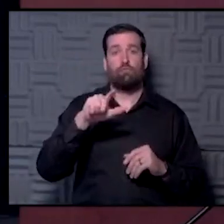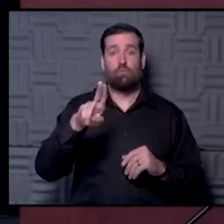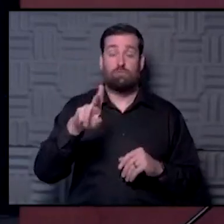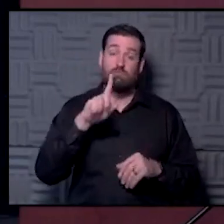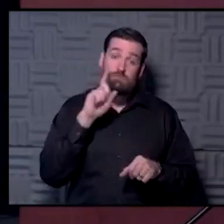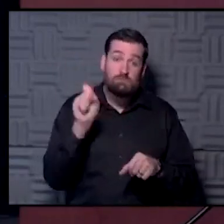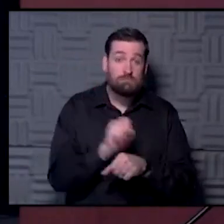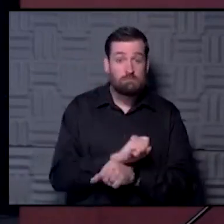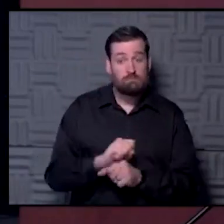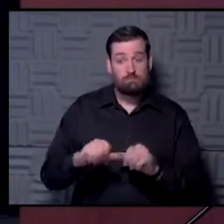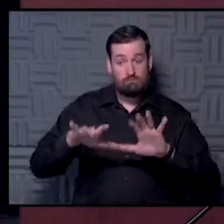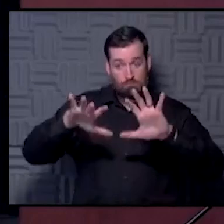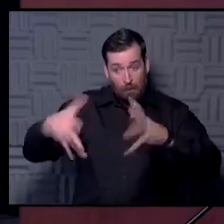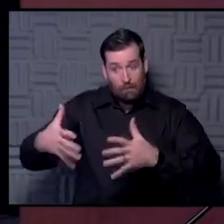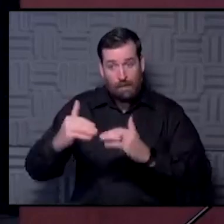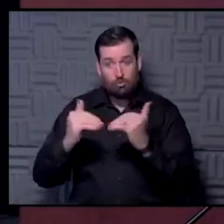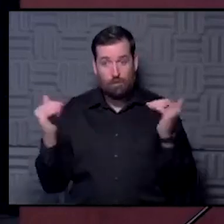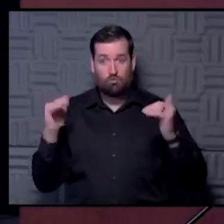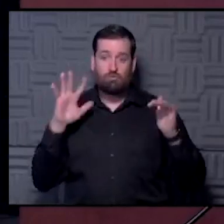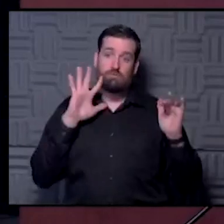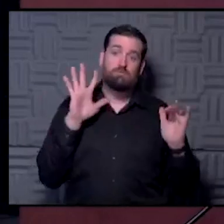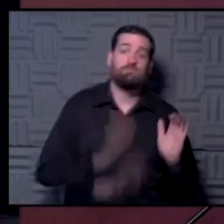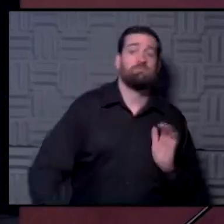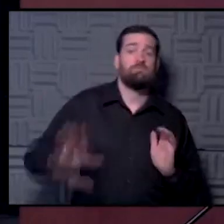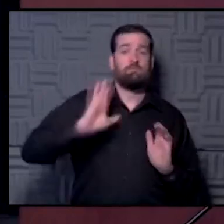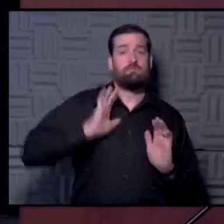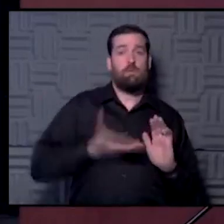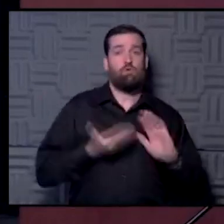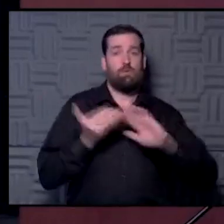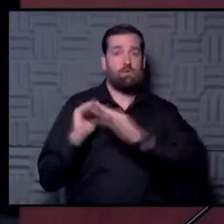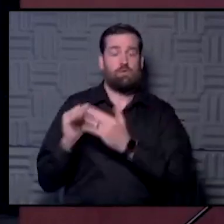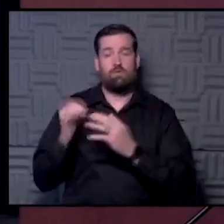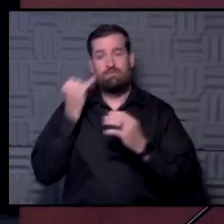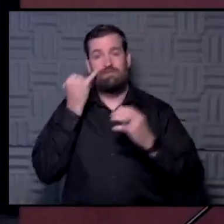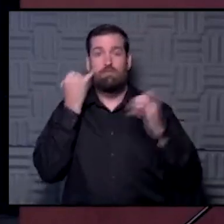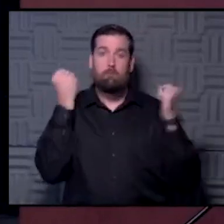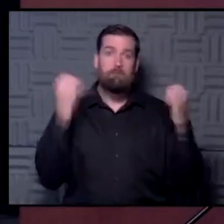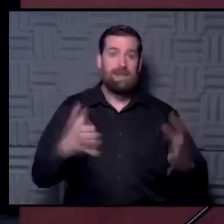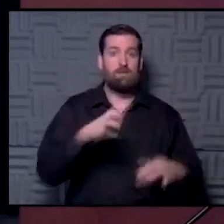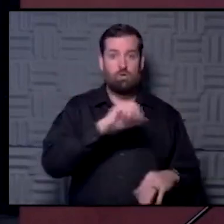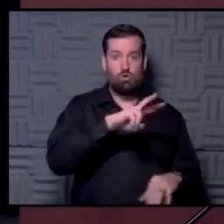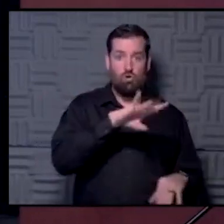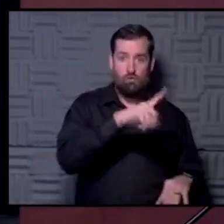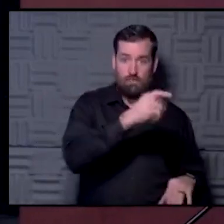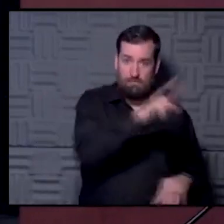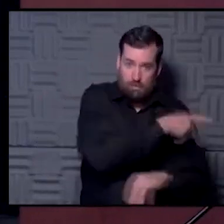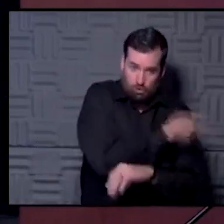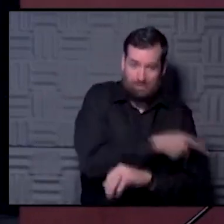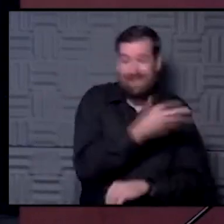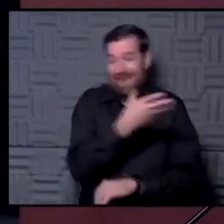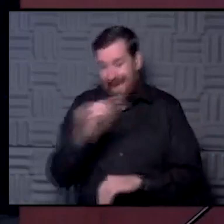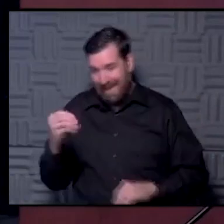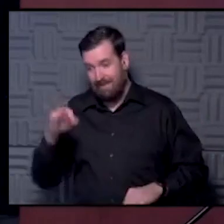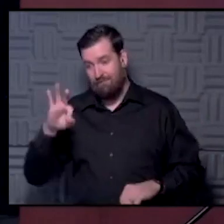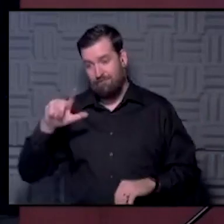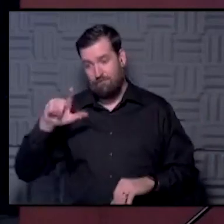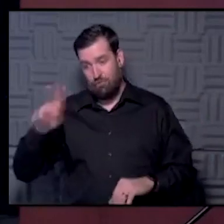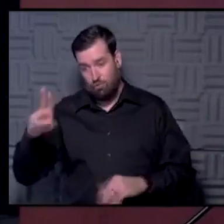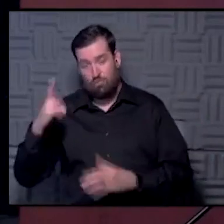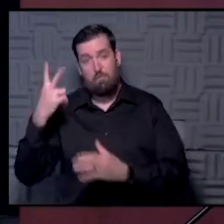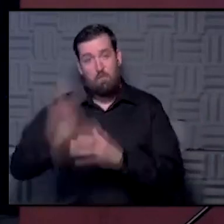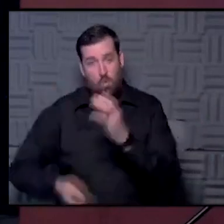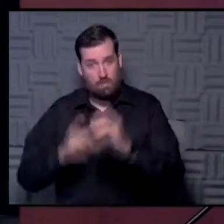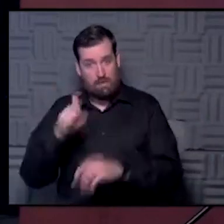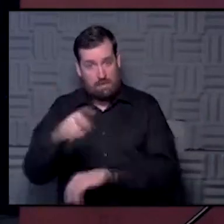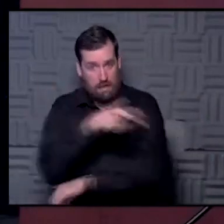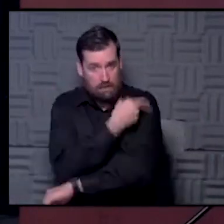at the population level, if we look across our community, if we have lots of COVID patients and lots of influenza patients needing hospitalization at the